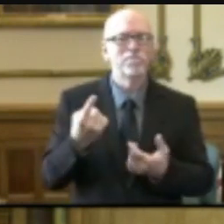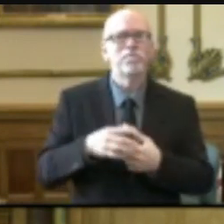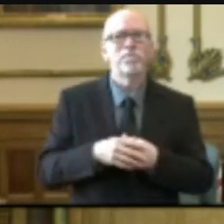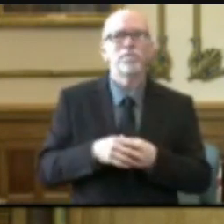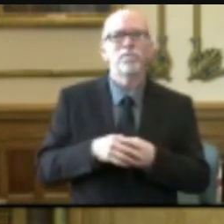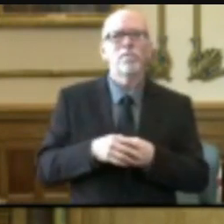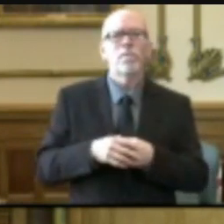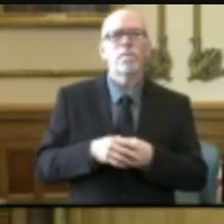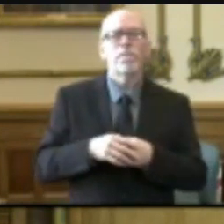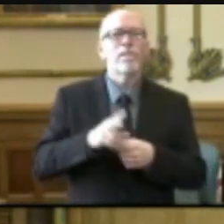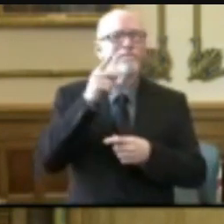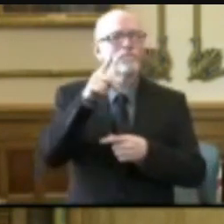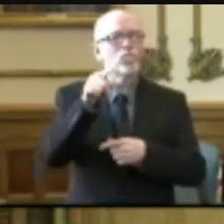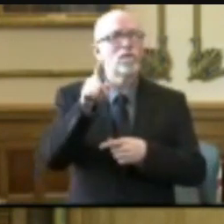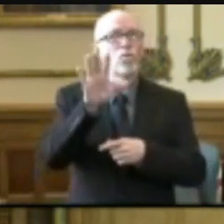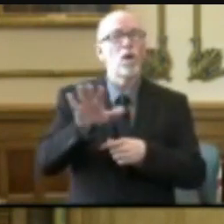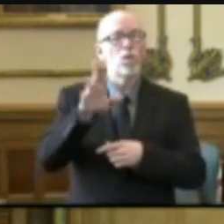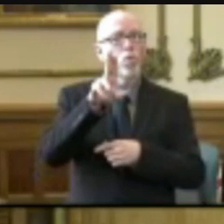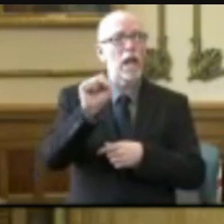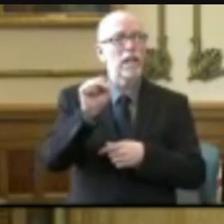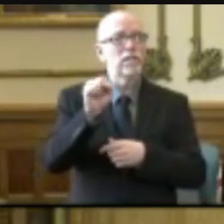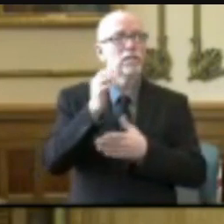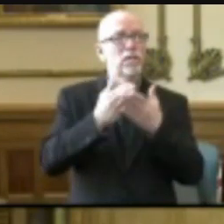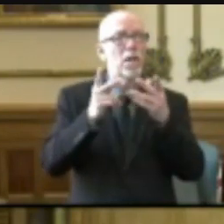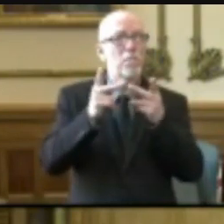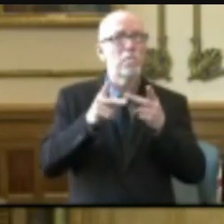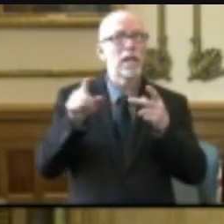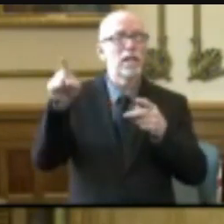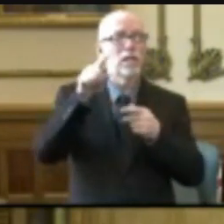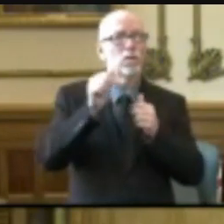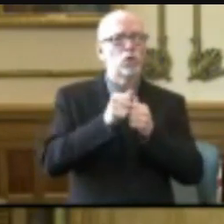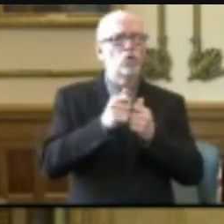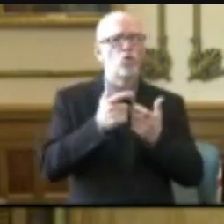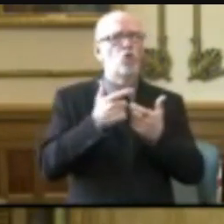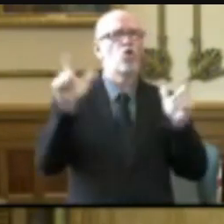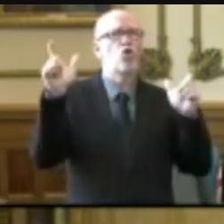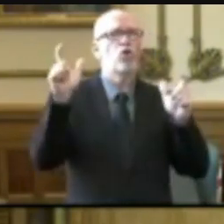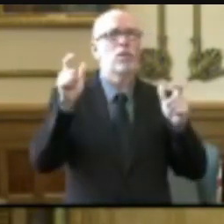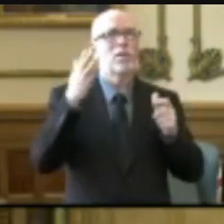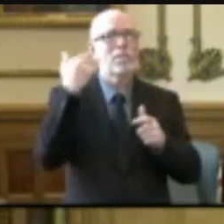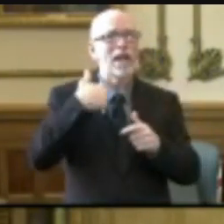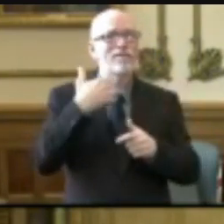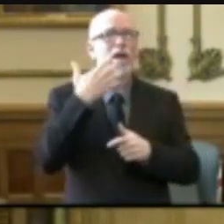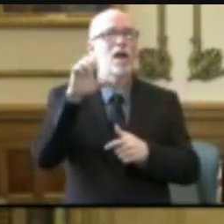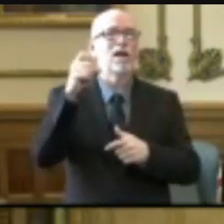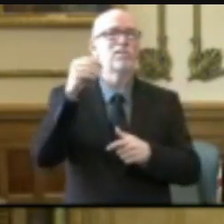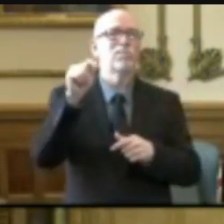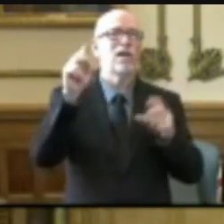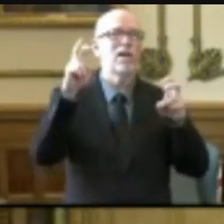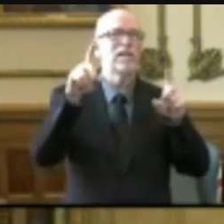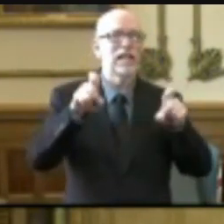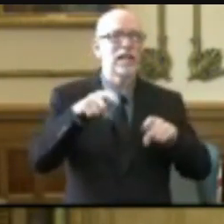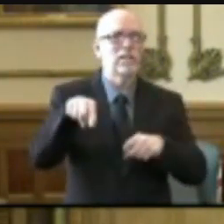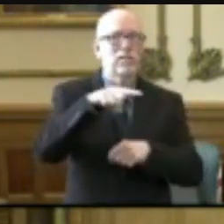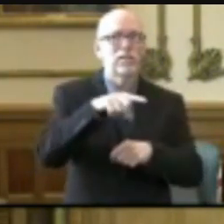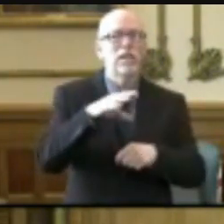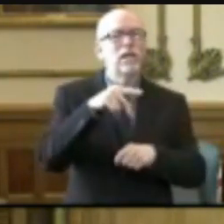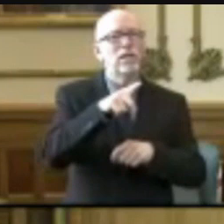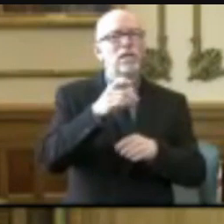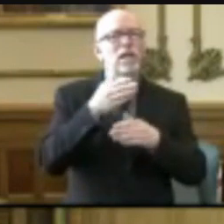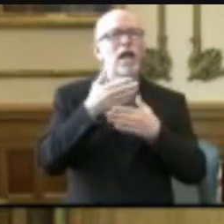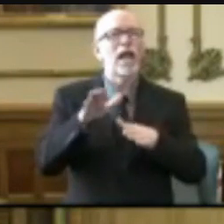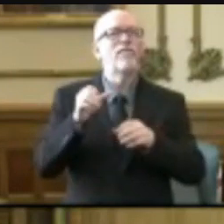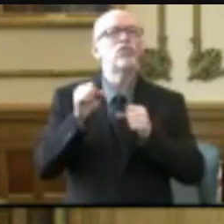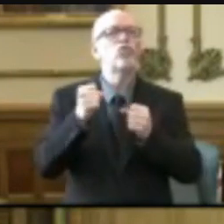some of the around the United States, individual places that have had a large amount because they're a hot spot of testing and they do just average